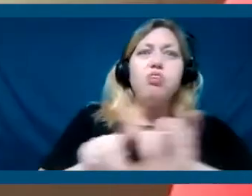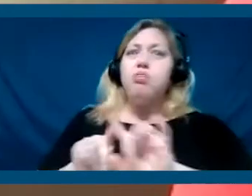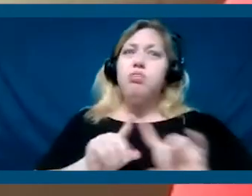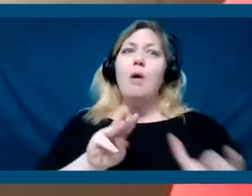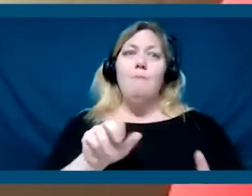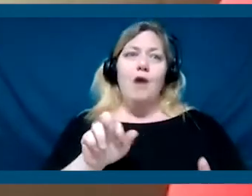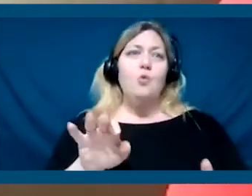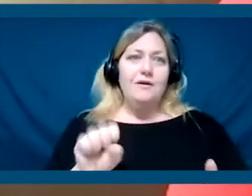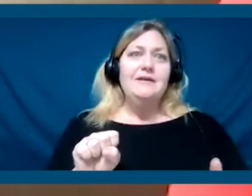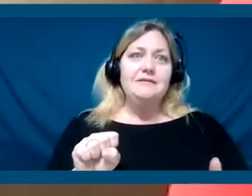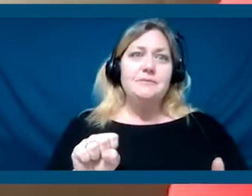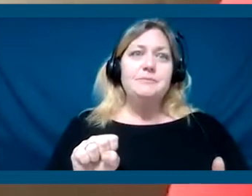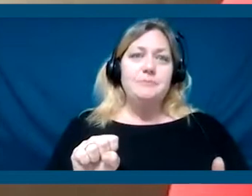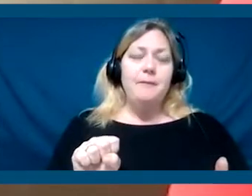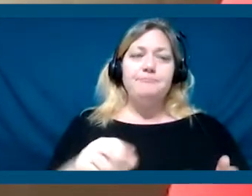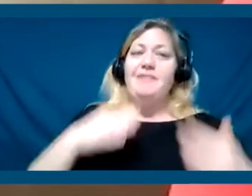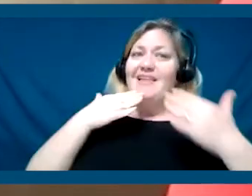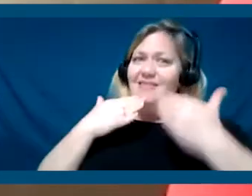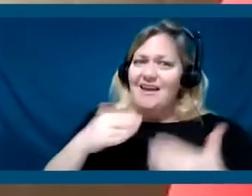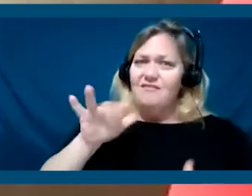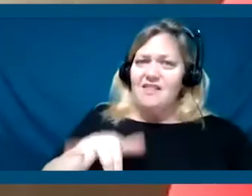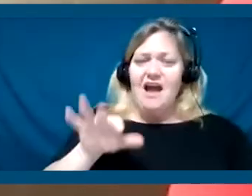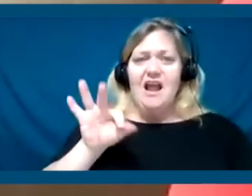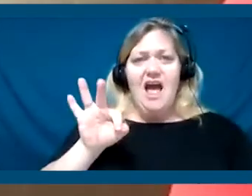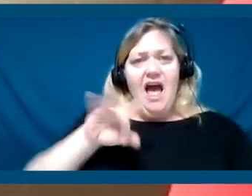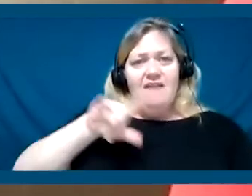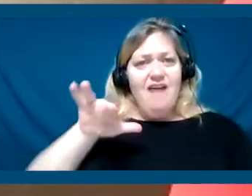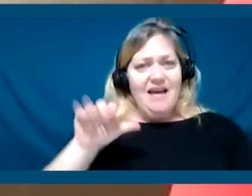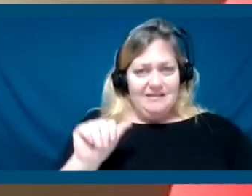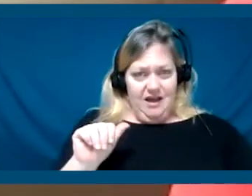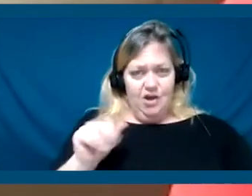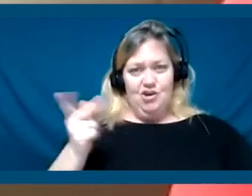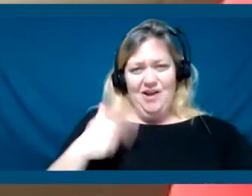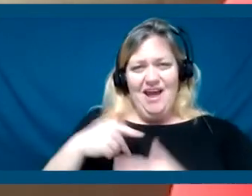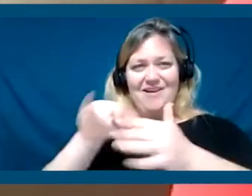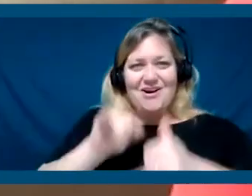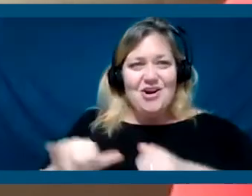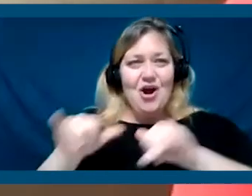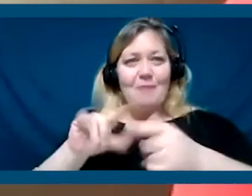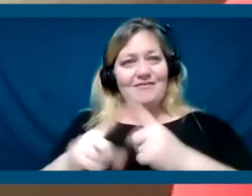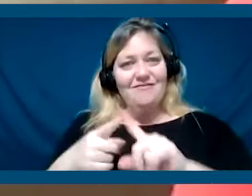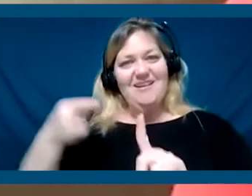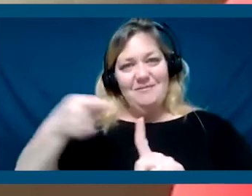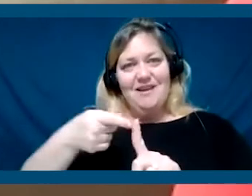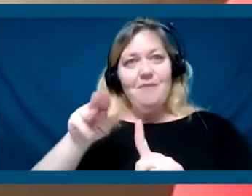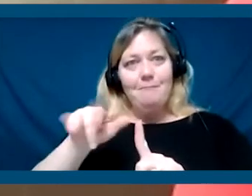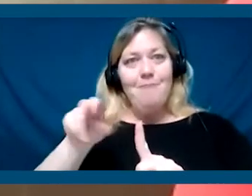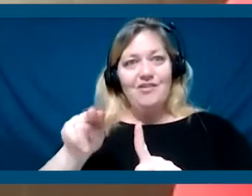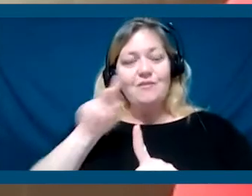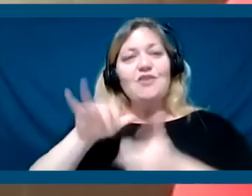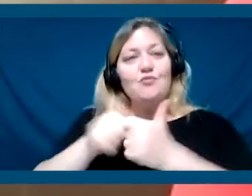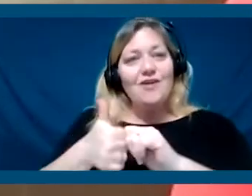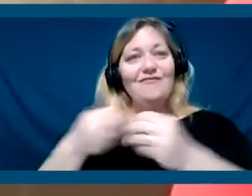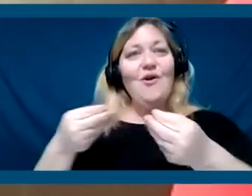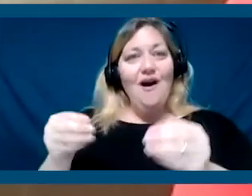you for that. Fauzia, you and I have a common friend who's a Muslim, and he's running for